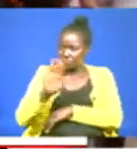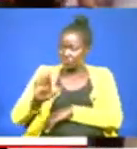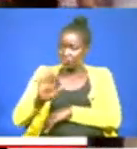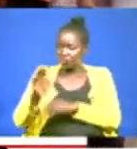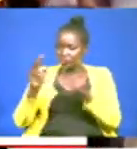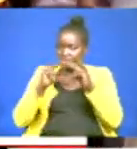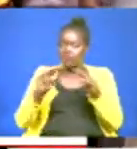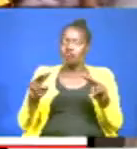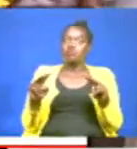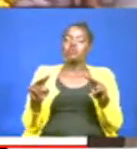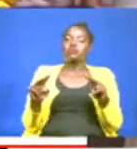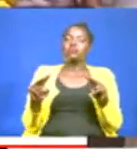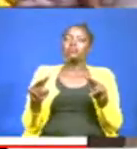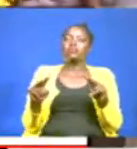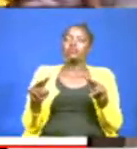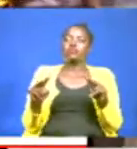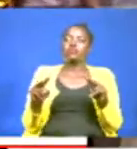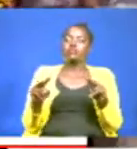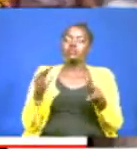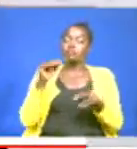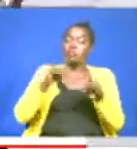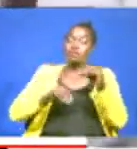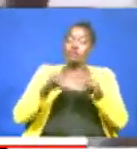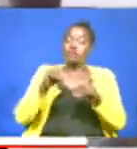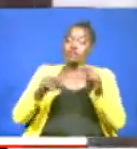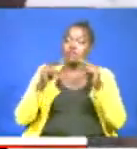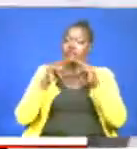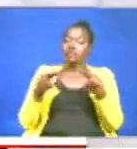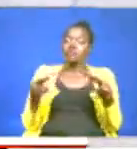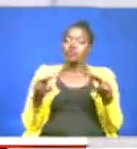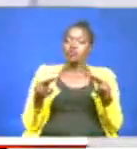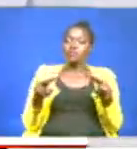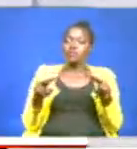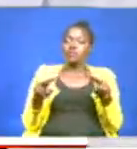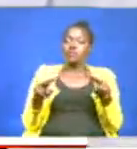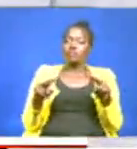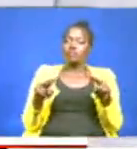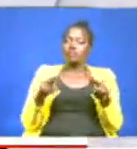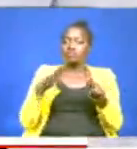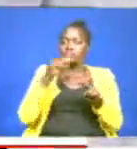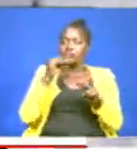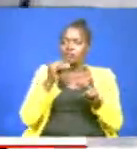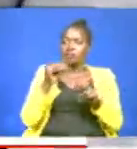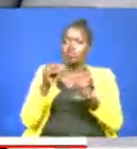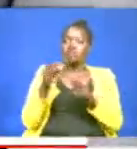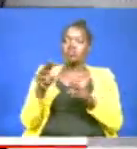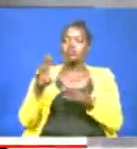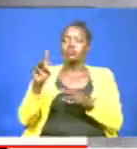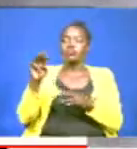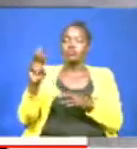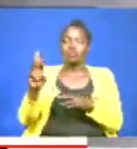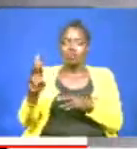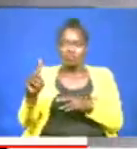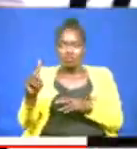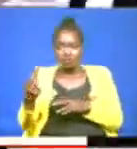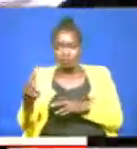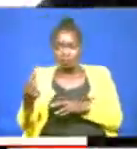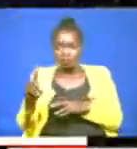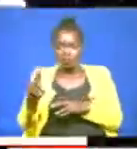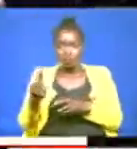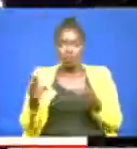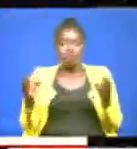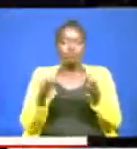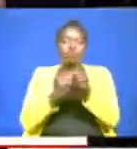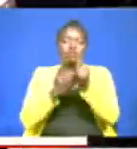amani. Muweze kupiga kura kwa njia amani. Speaking in Sankuri Ward, UDM party leader in Mandera, Senator Ali